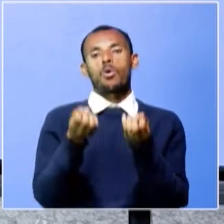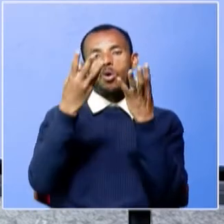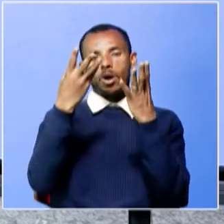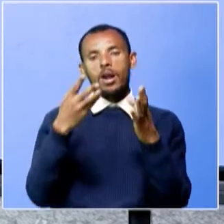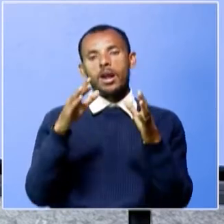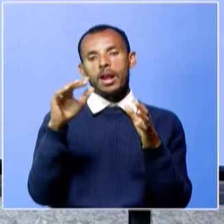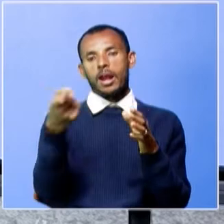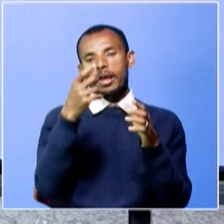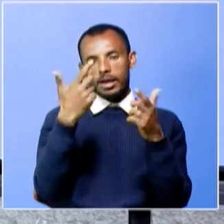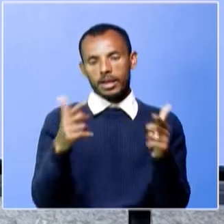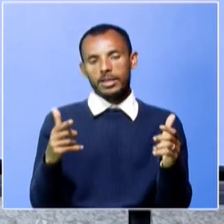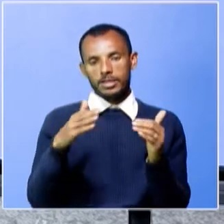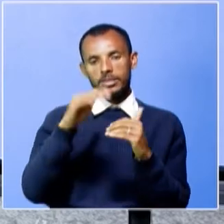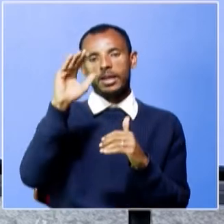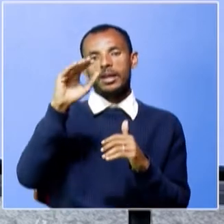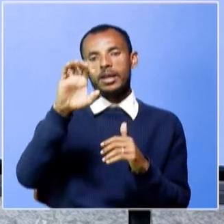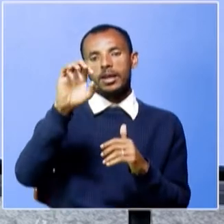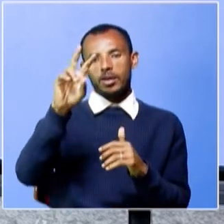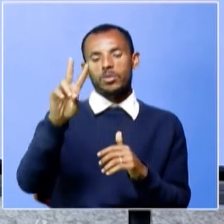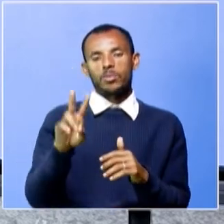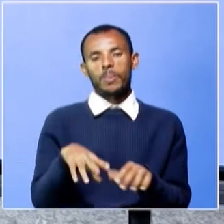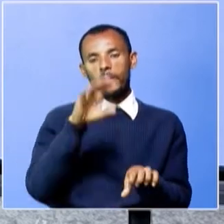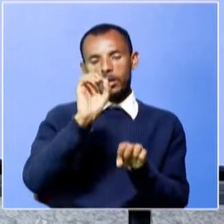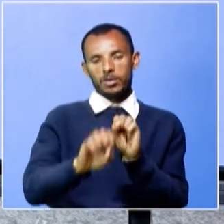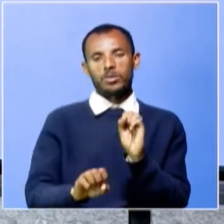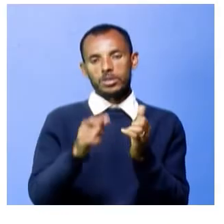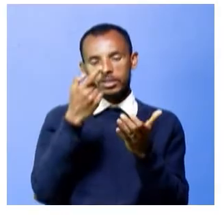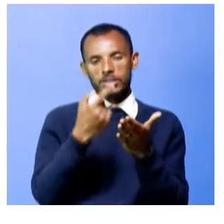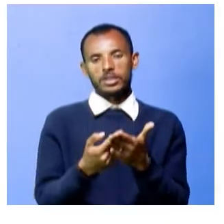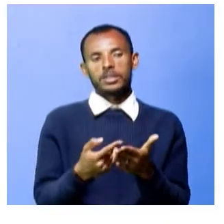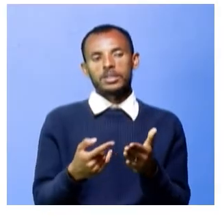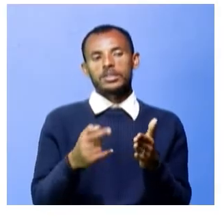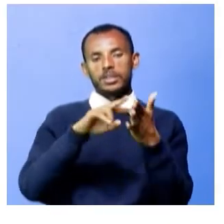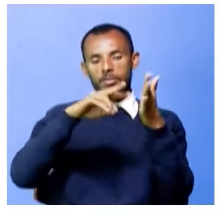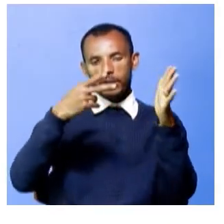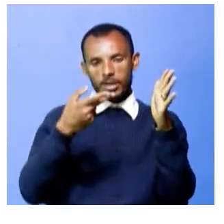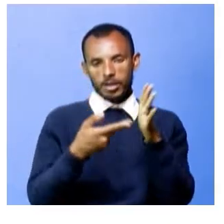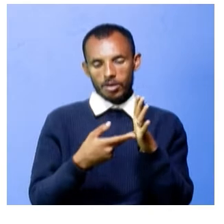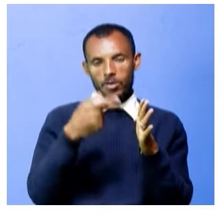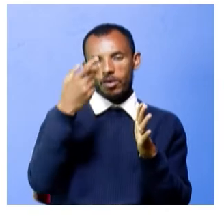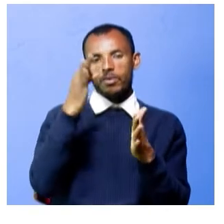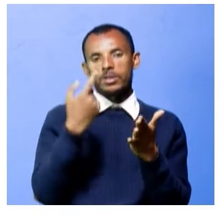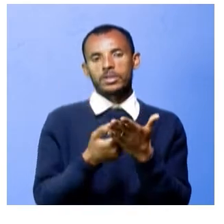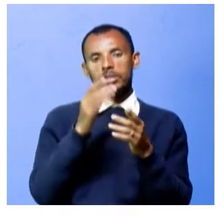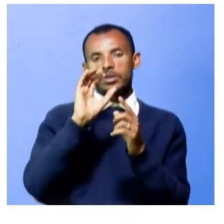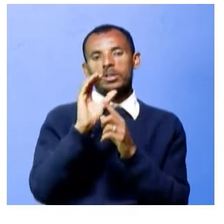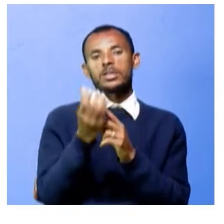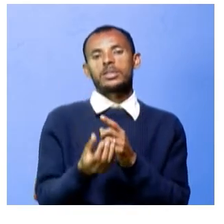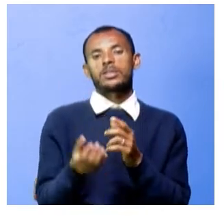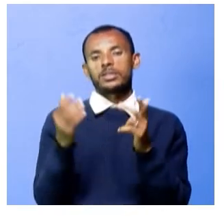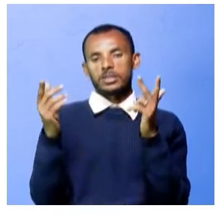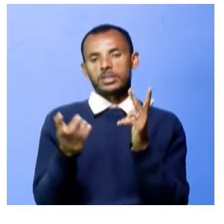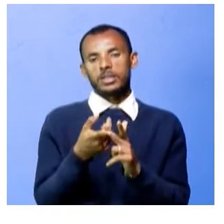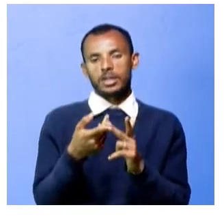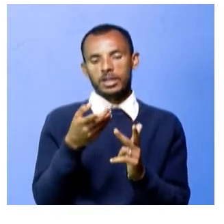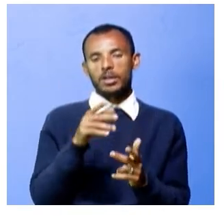to occur than E2. Okay, so this is the literal meaning of this condition. The third